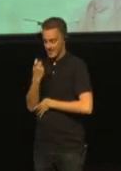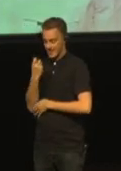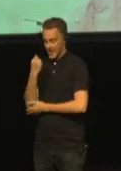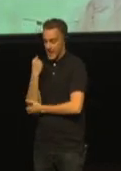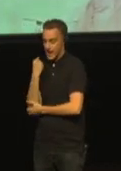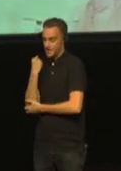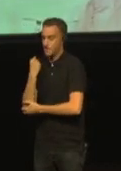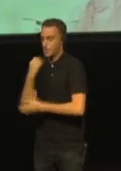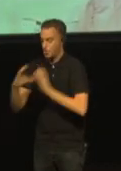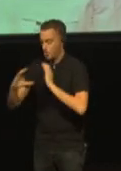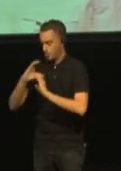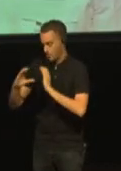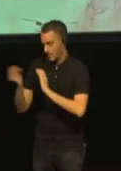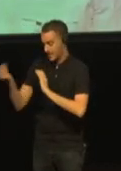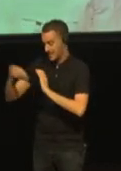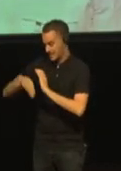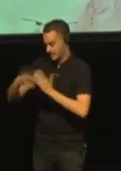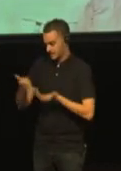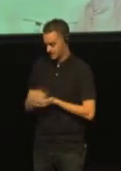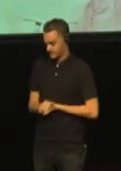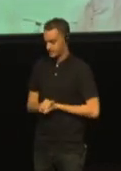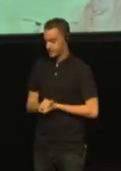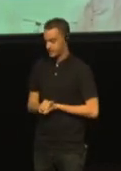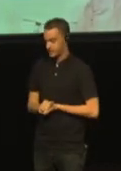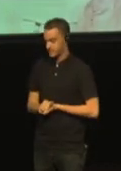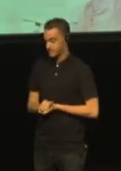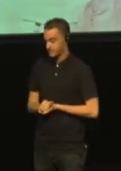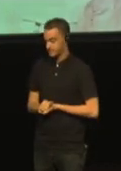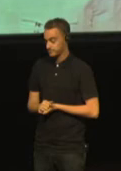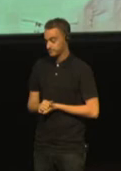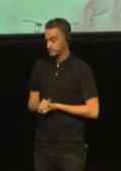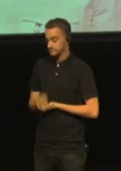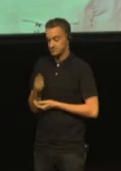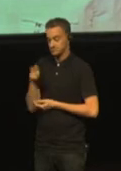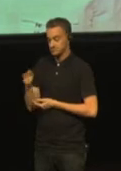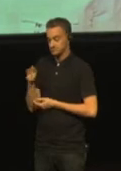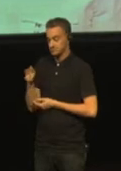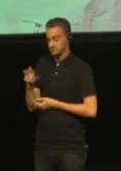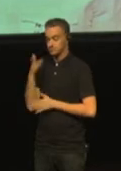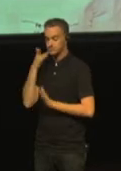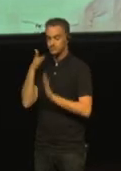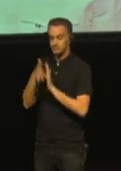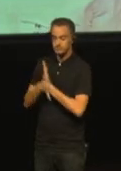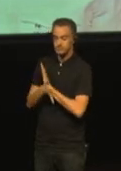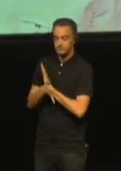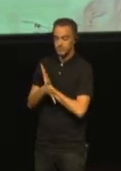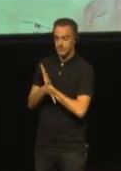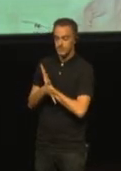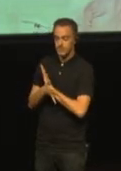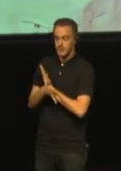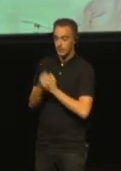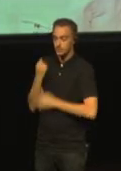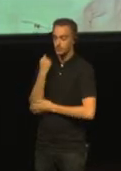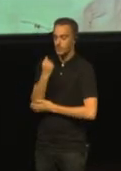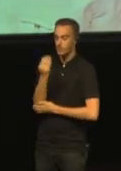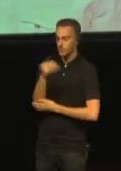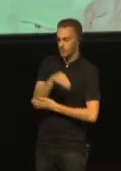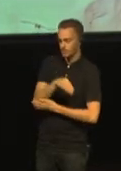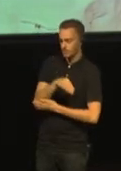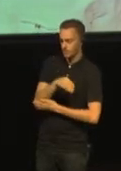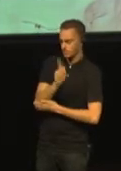Without more communication support for deafblind people, there is too much reliance on family and friends to provide services.